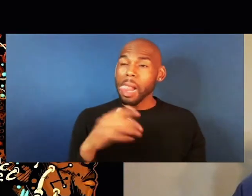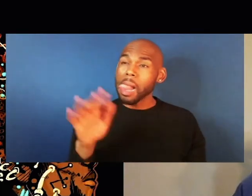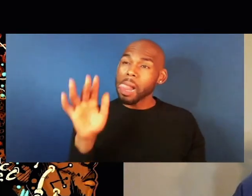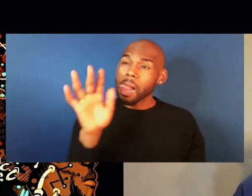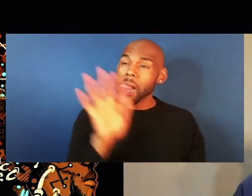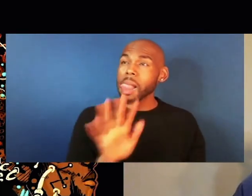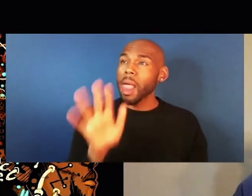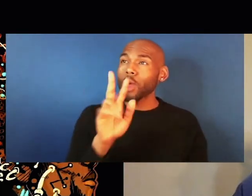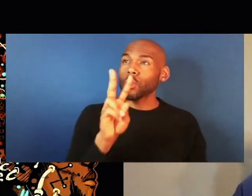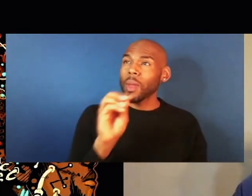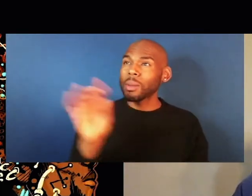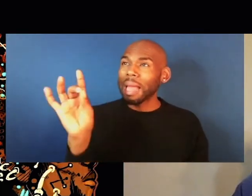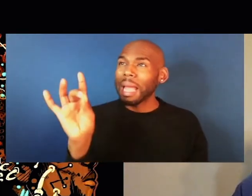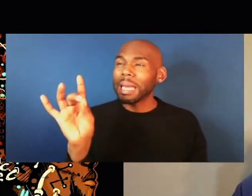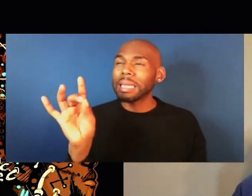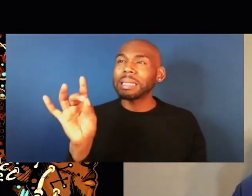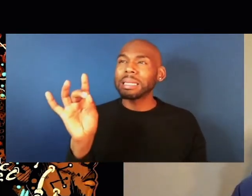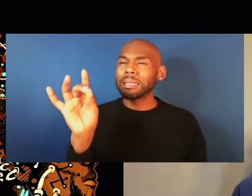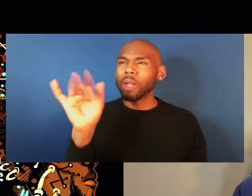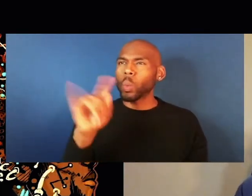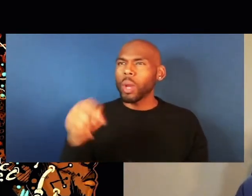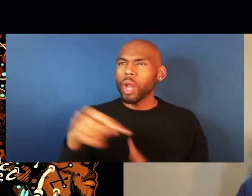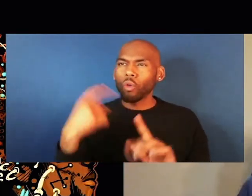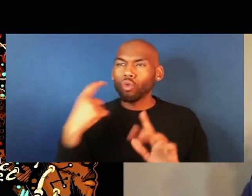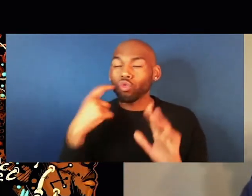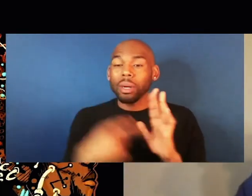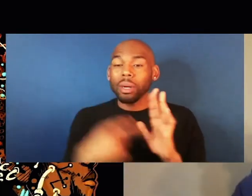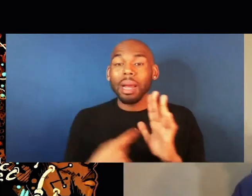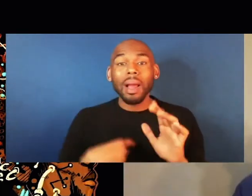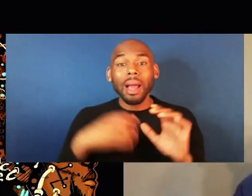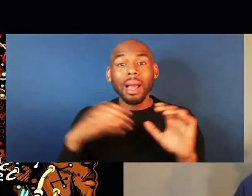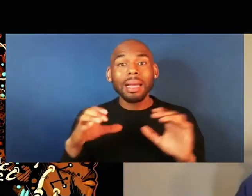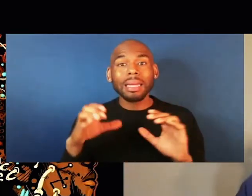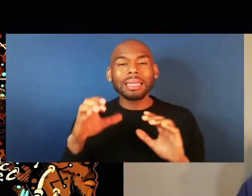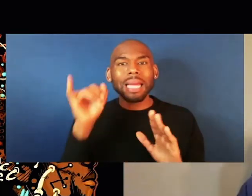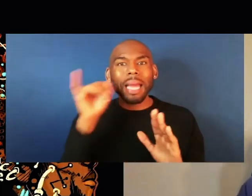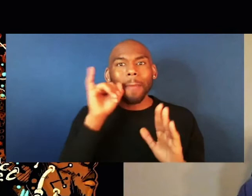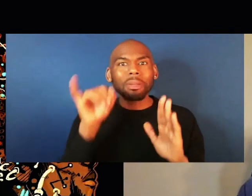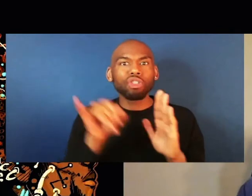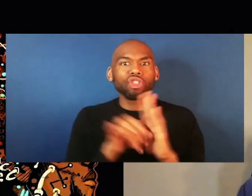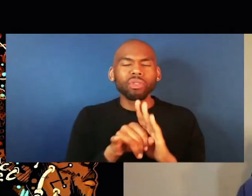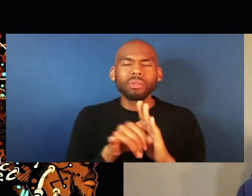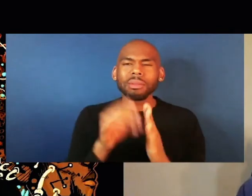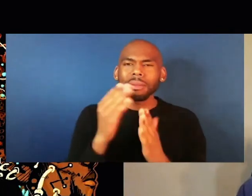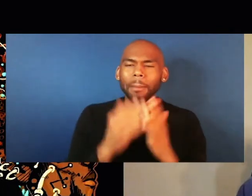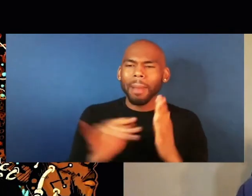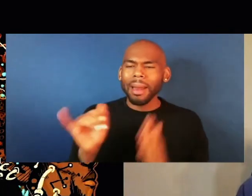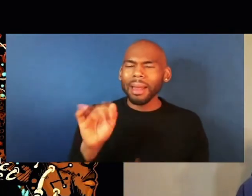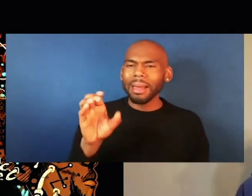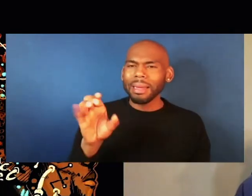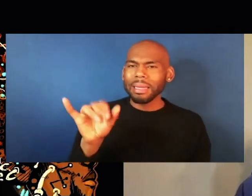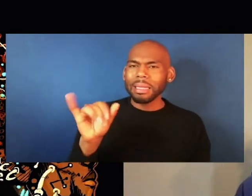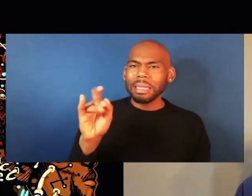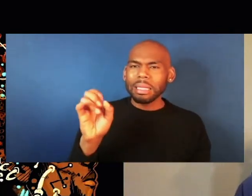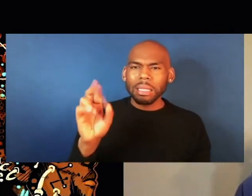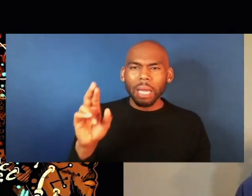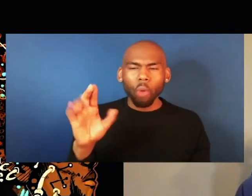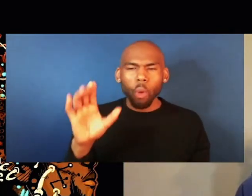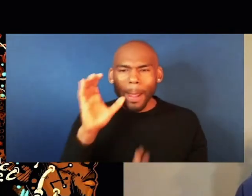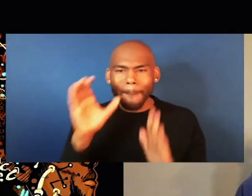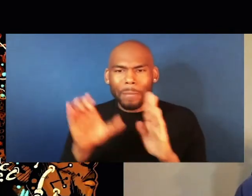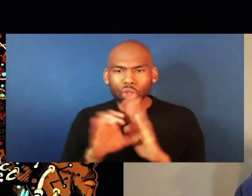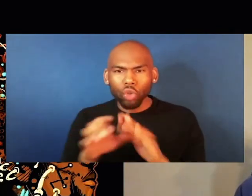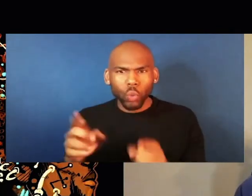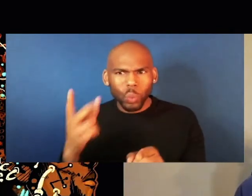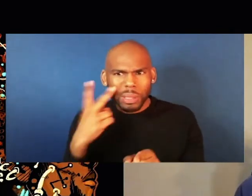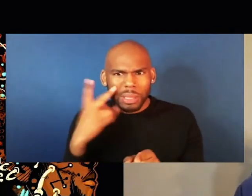across it in 2008 or so because I did these images that were like cyborg images, actually. And in some ways, I don't know, have